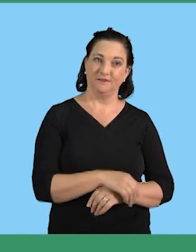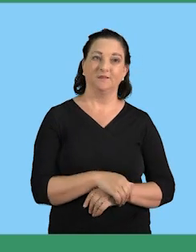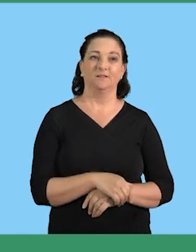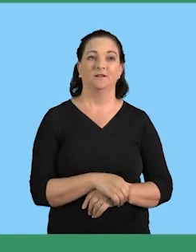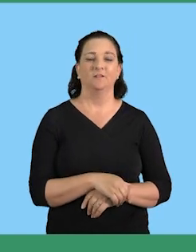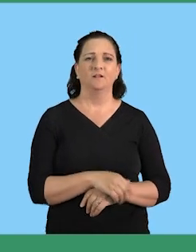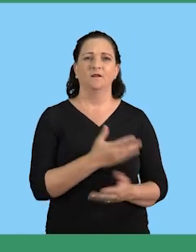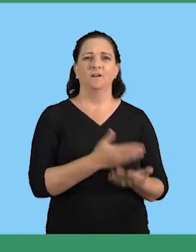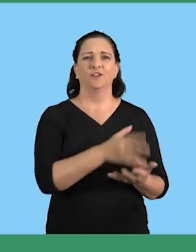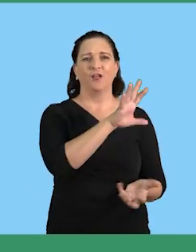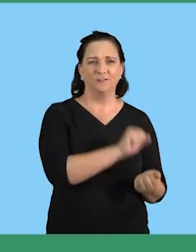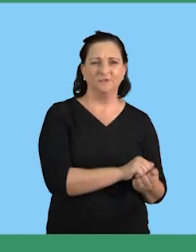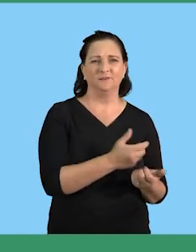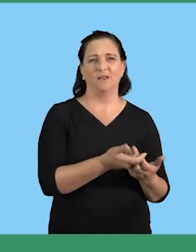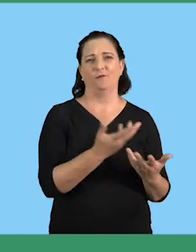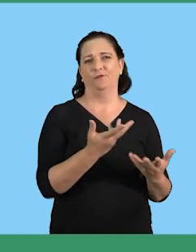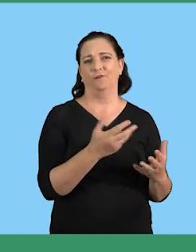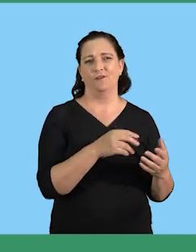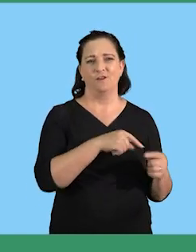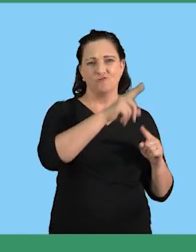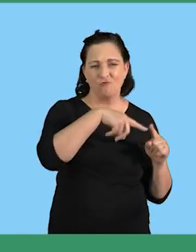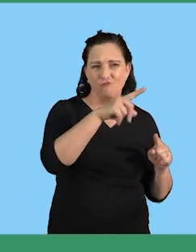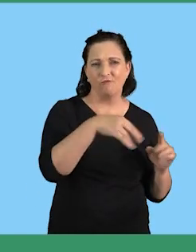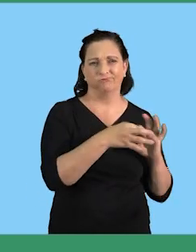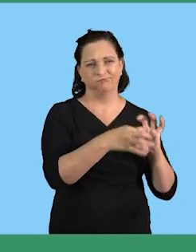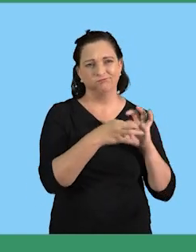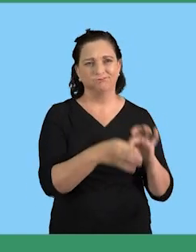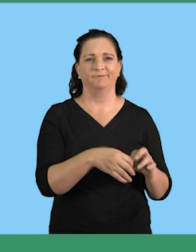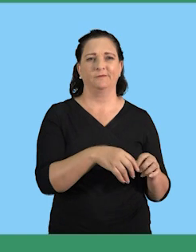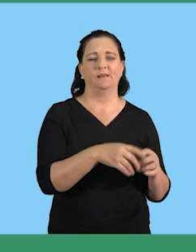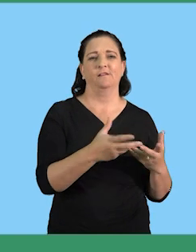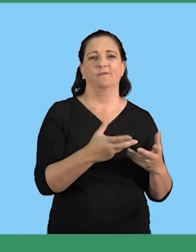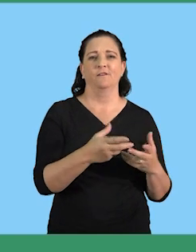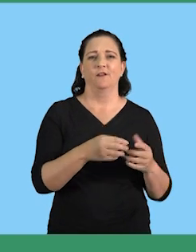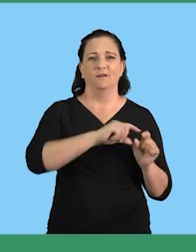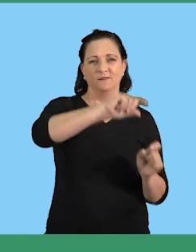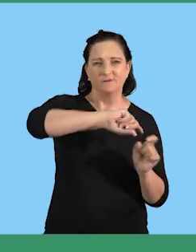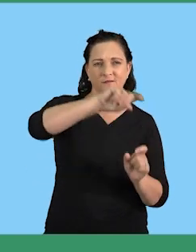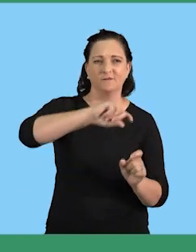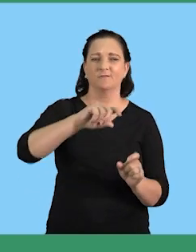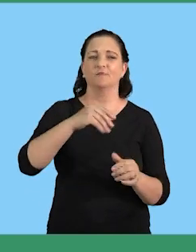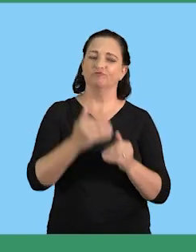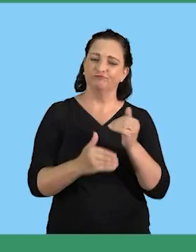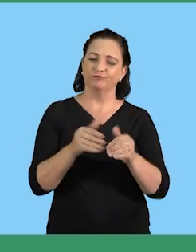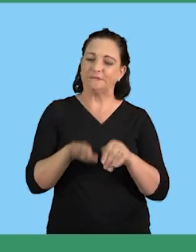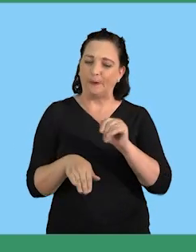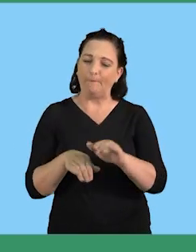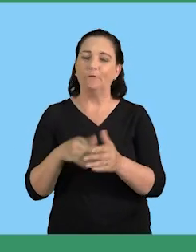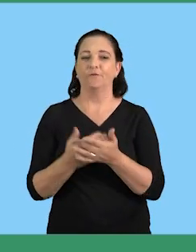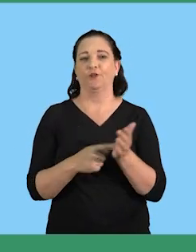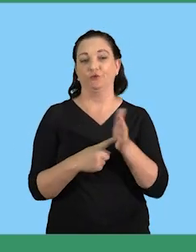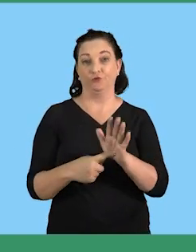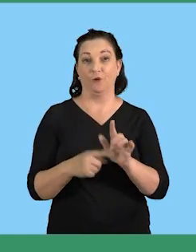screen. It shows summaries, graphs, relationships, diagrams, processes, steps, etc. So